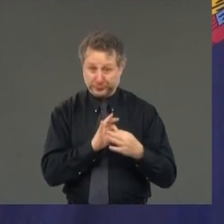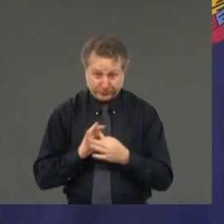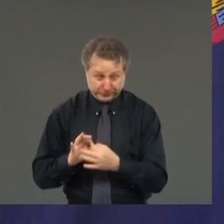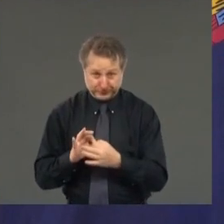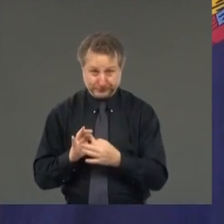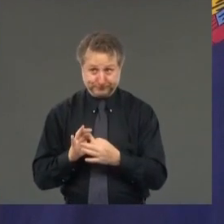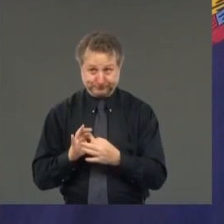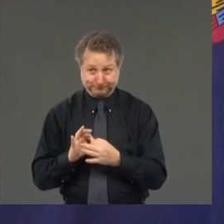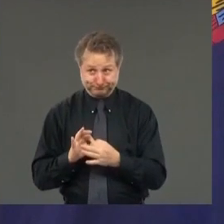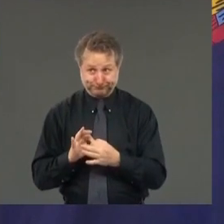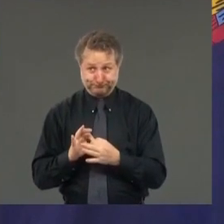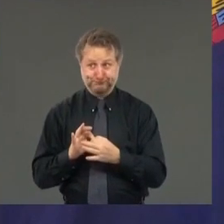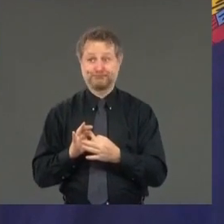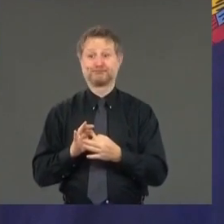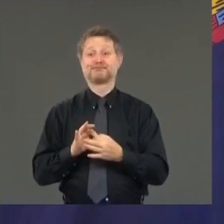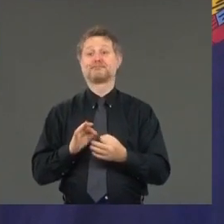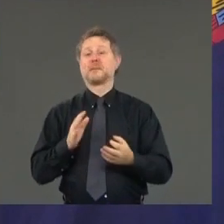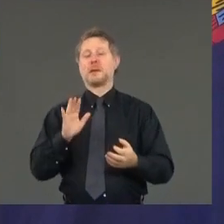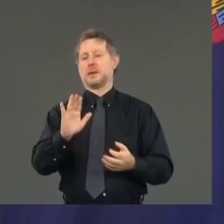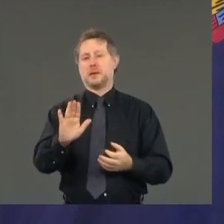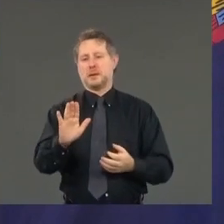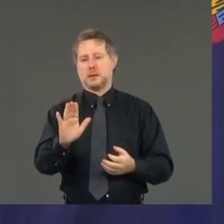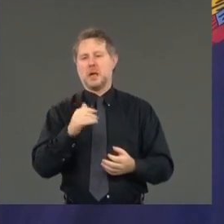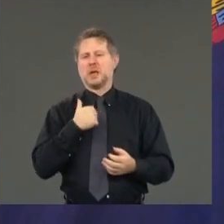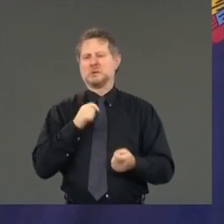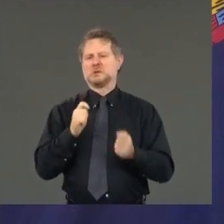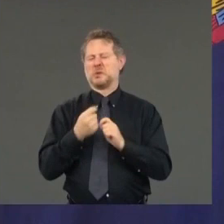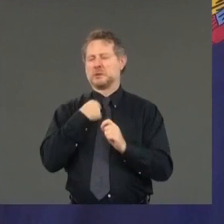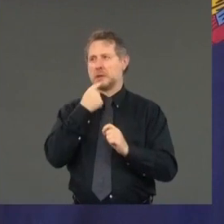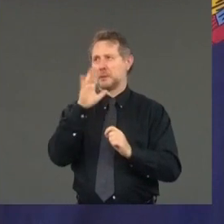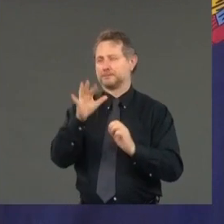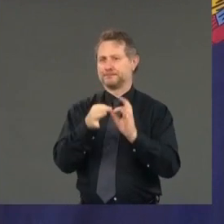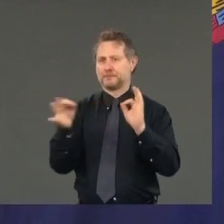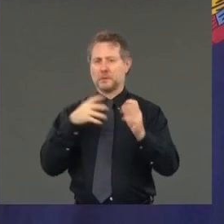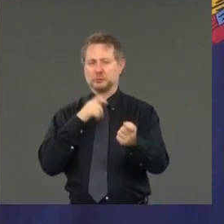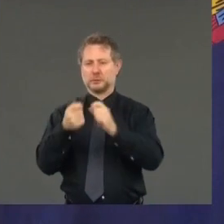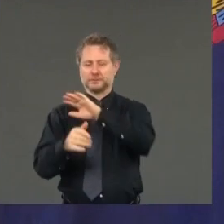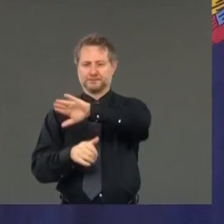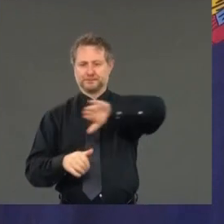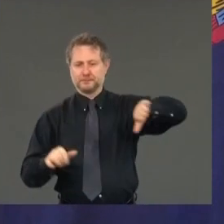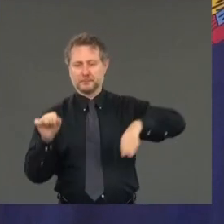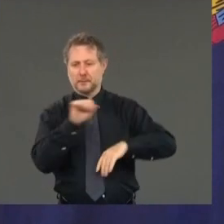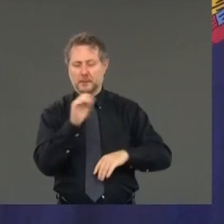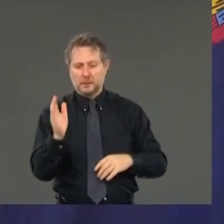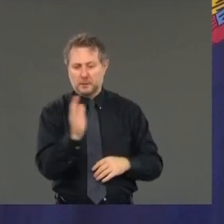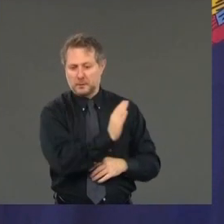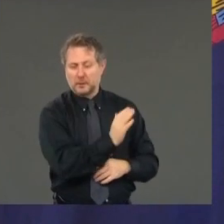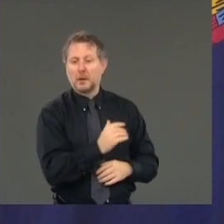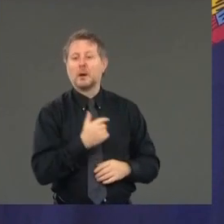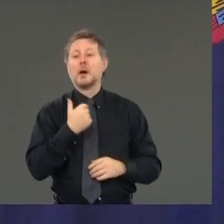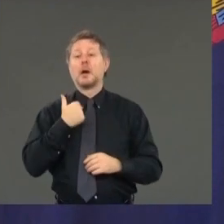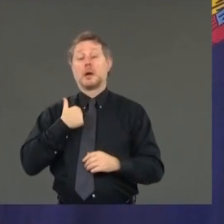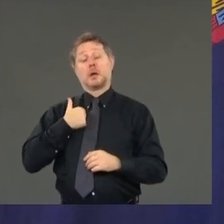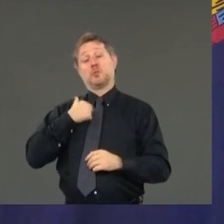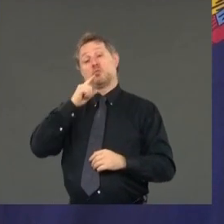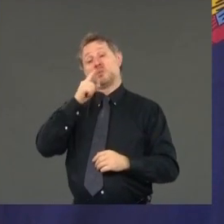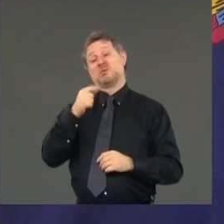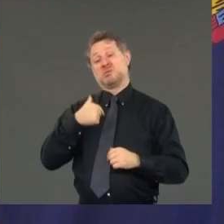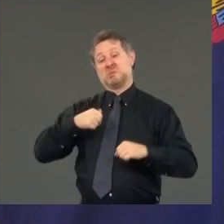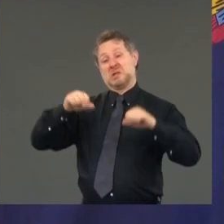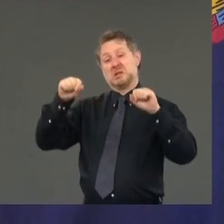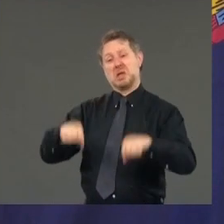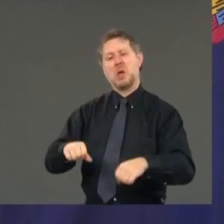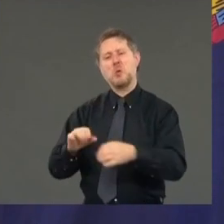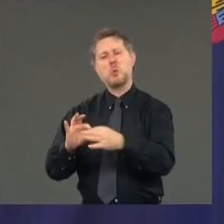well, let me say it the other way. If I have the ability to coordinate local